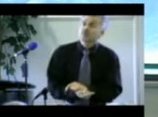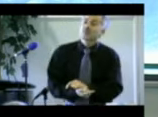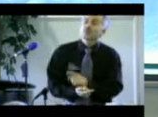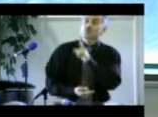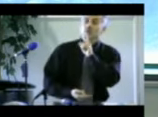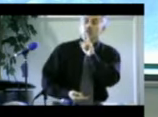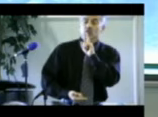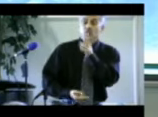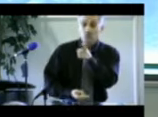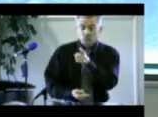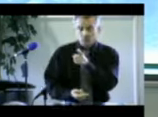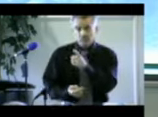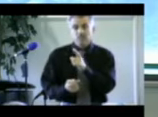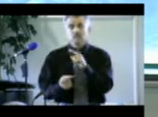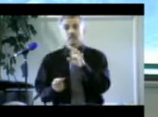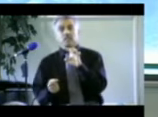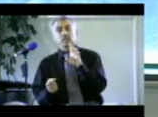truly educated.